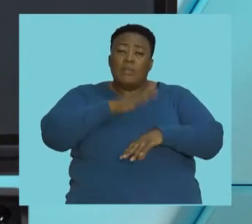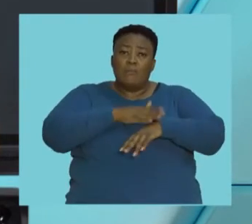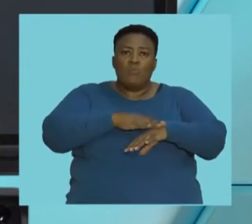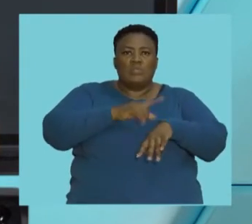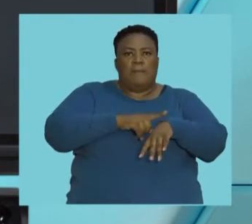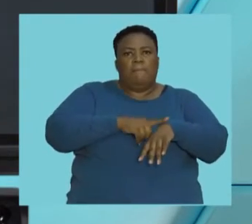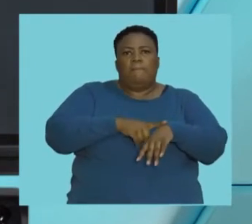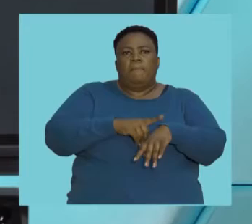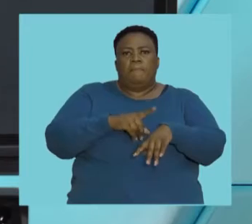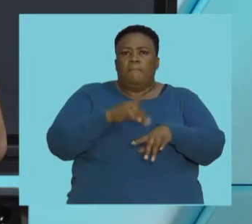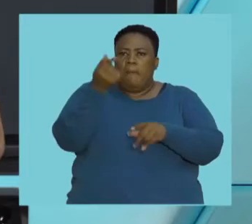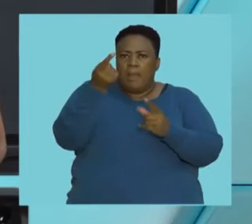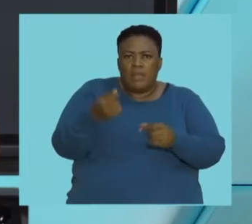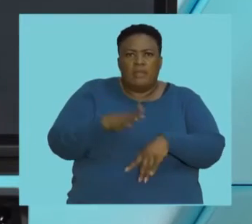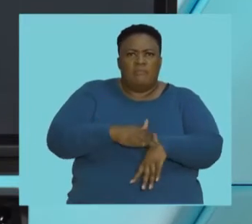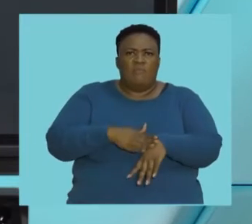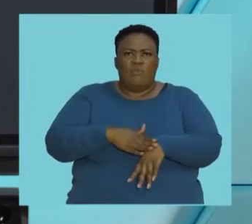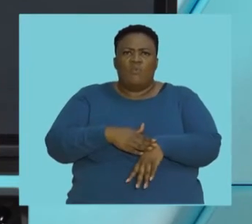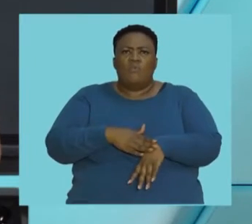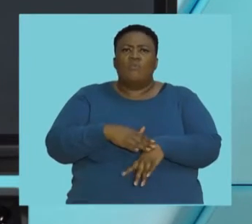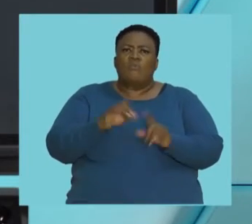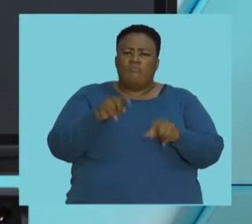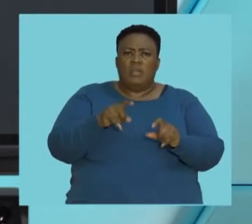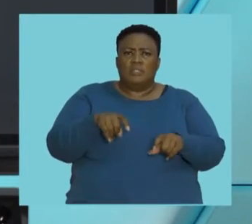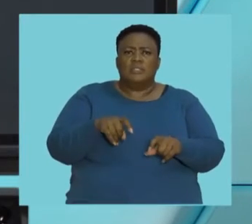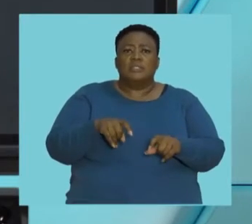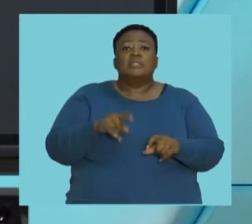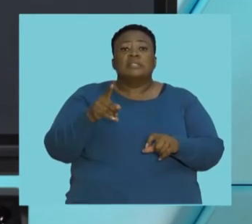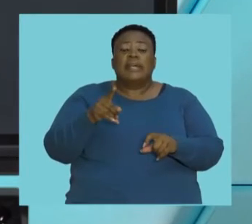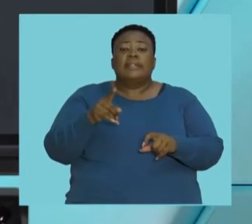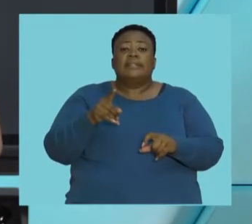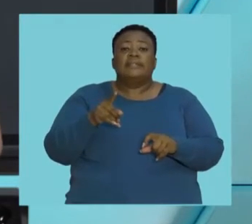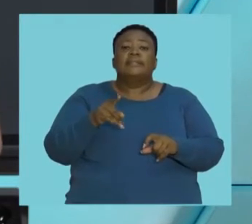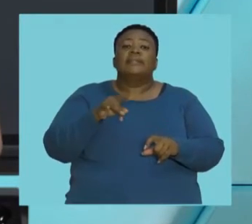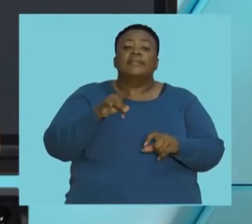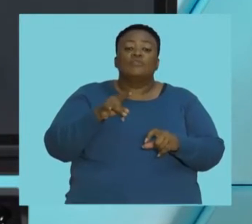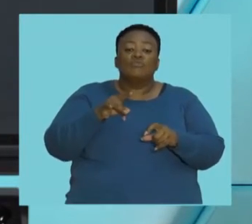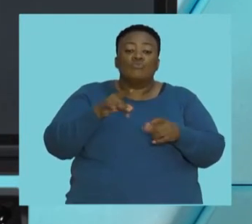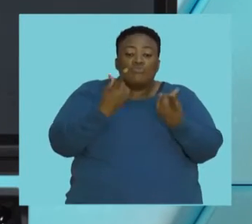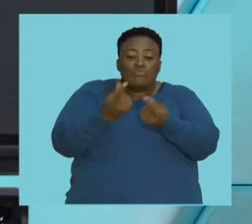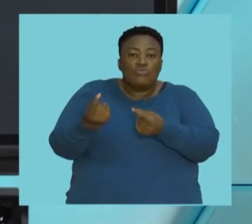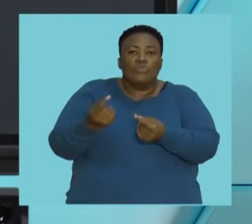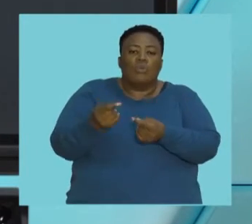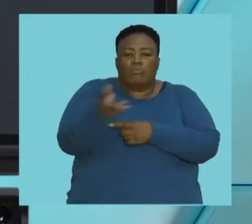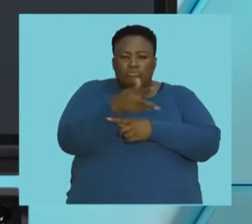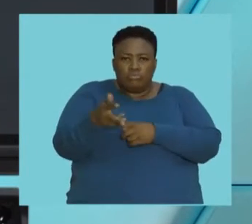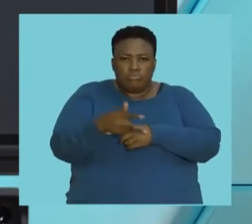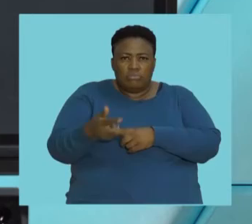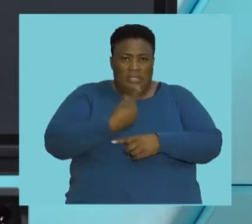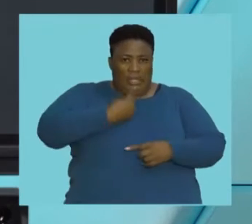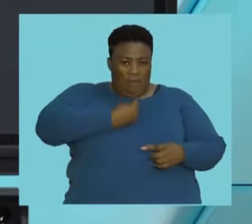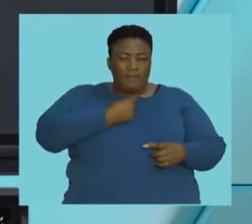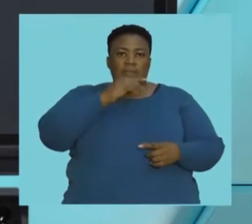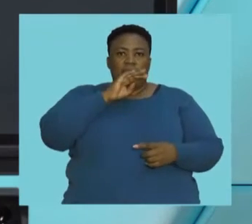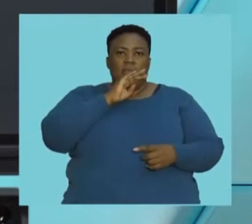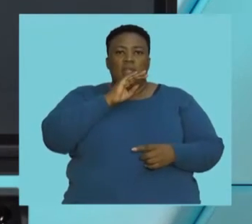their crops. This has a cost factor on the consumer. Why? Because it costs more money to irrigate your crops. It means that farmers